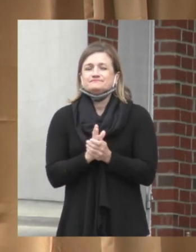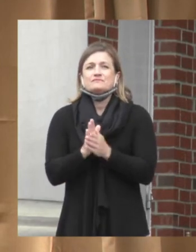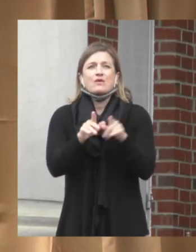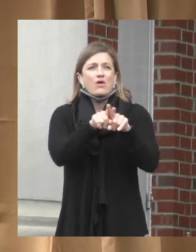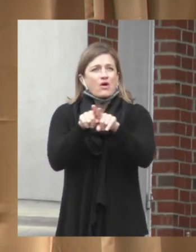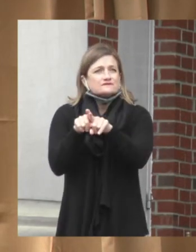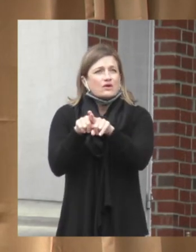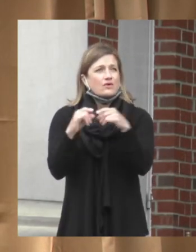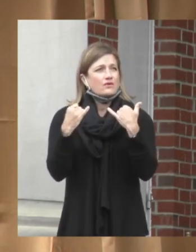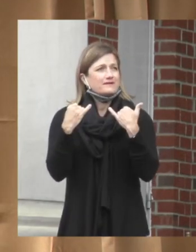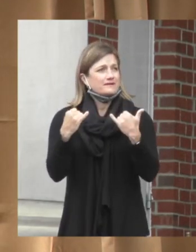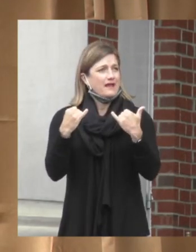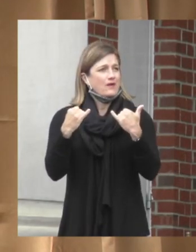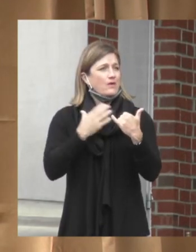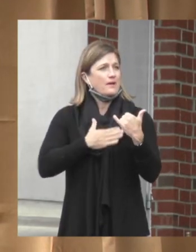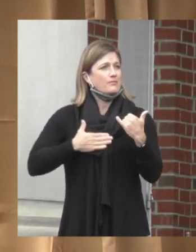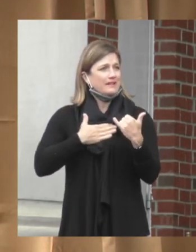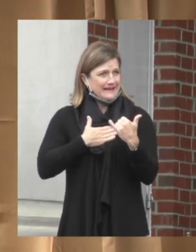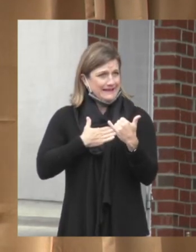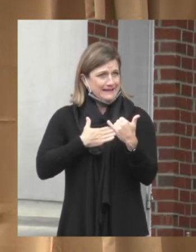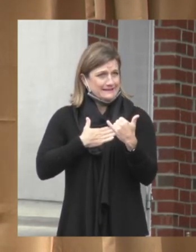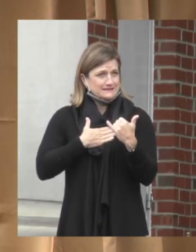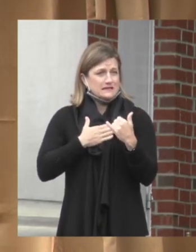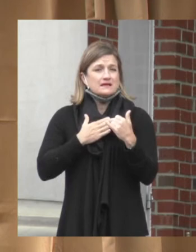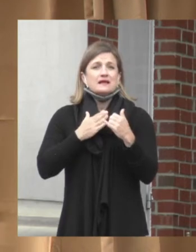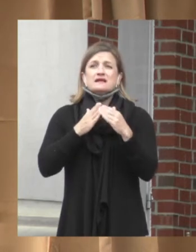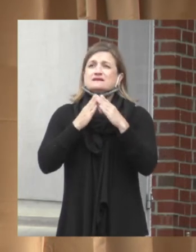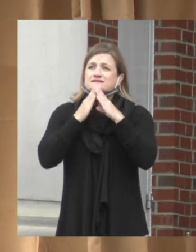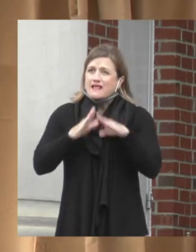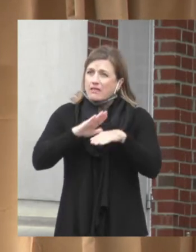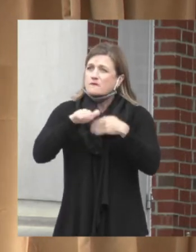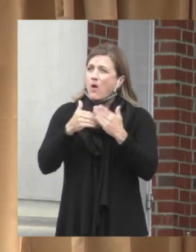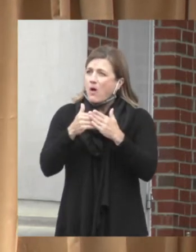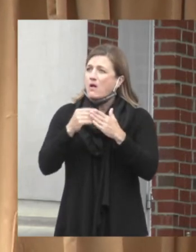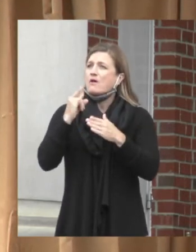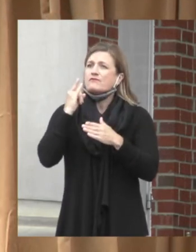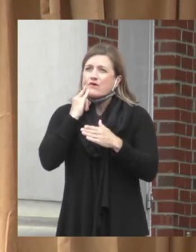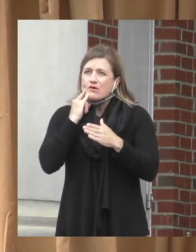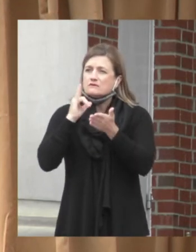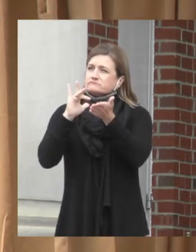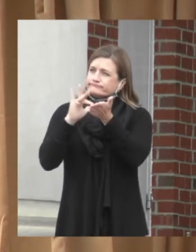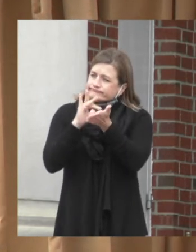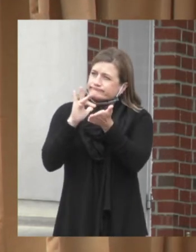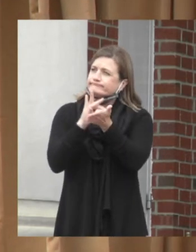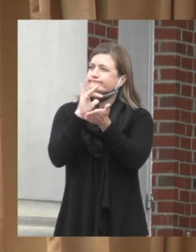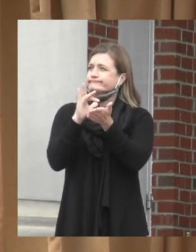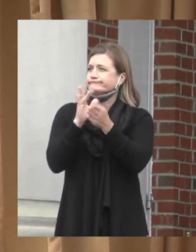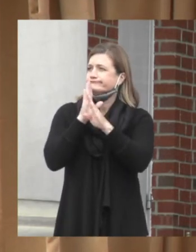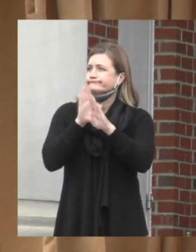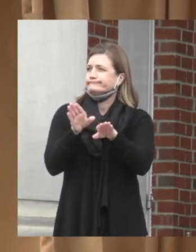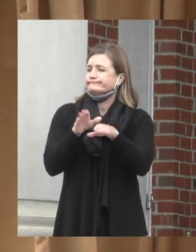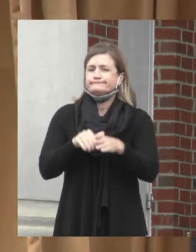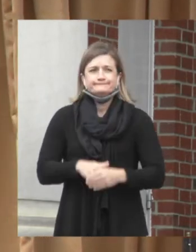Also at this time, would you please take a moment to silence all of your electronic devices?